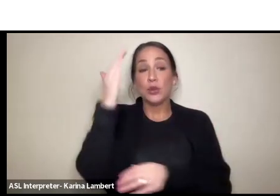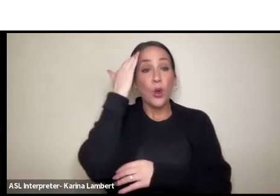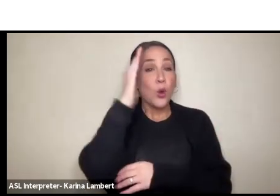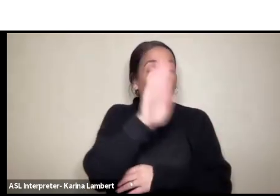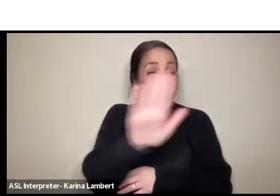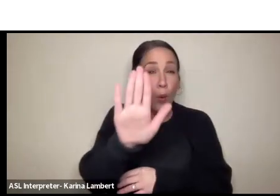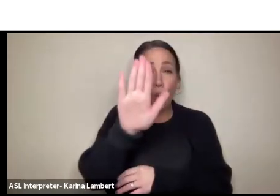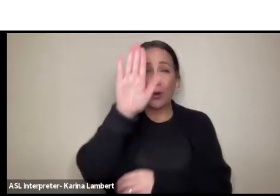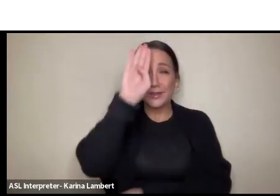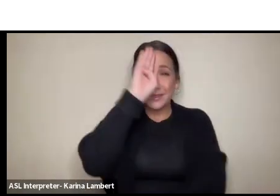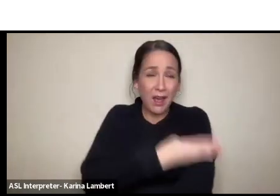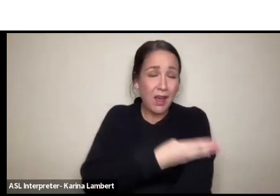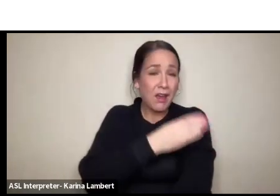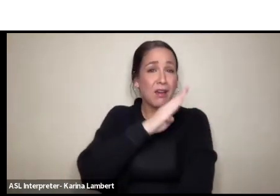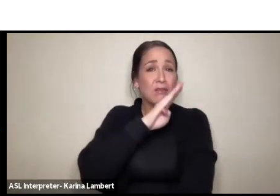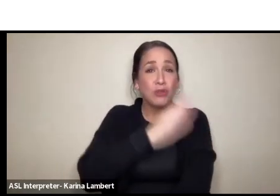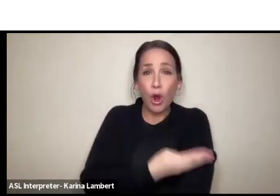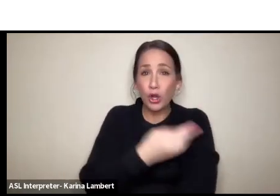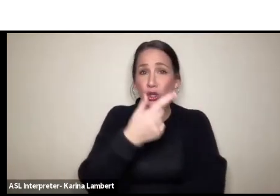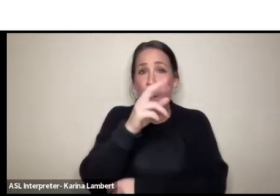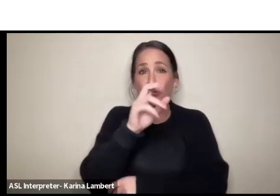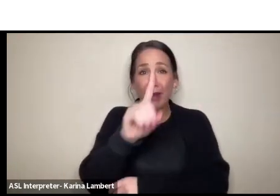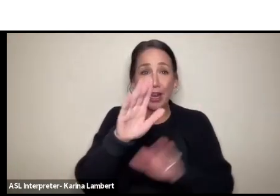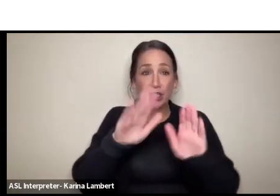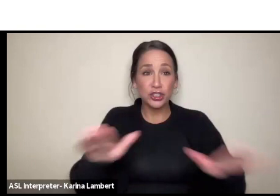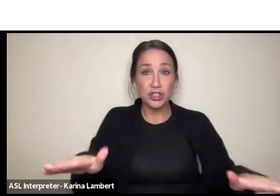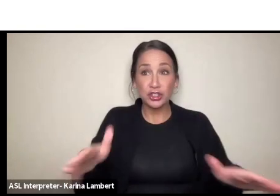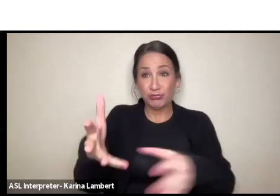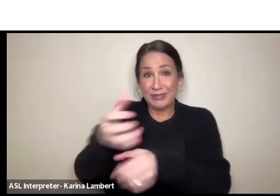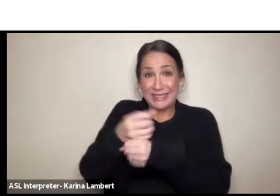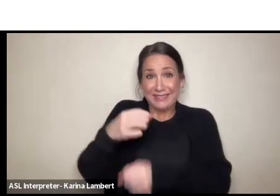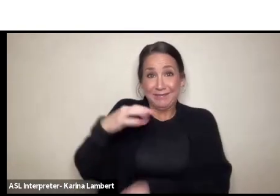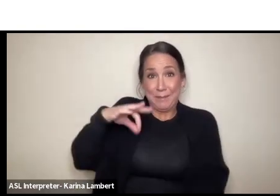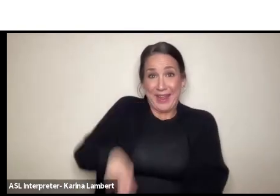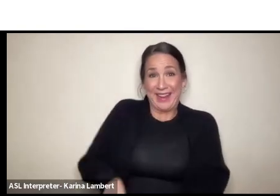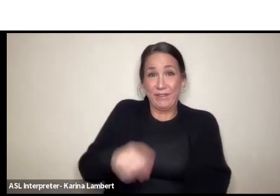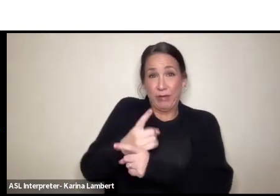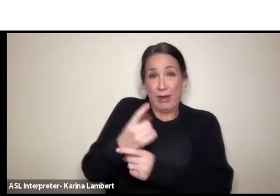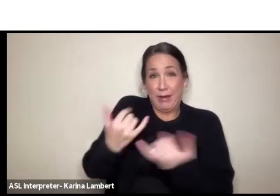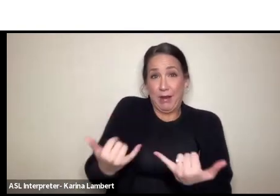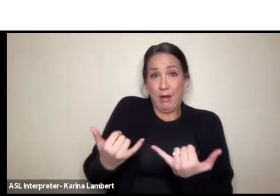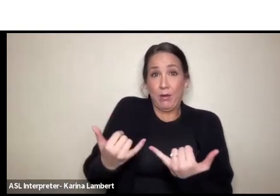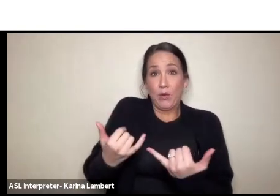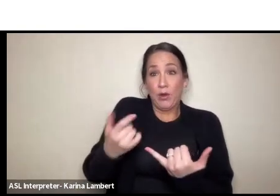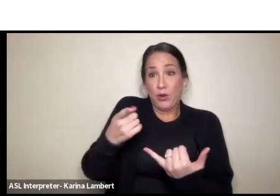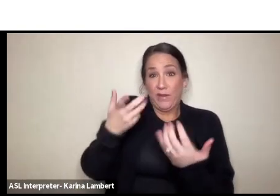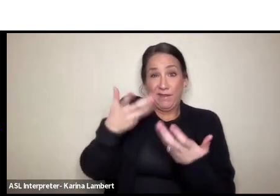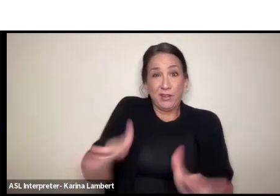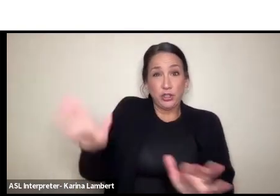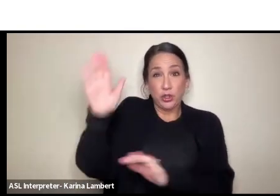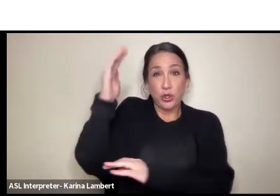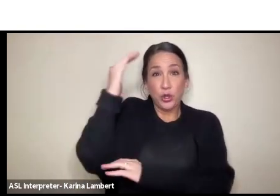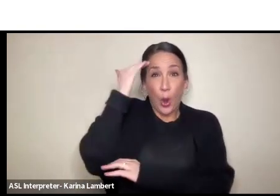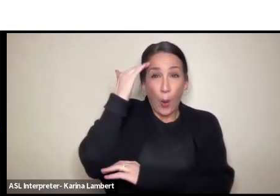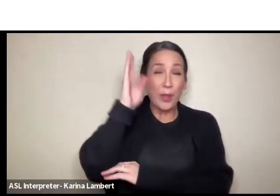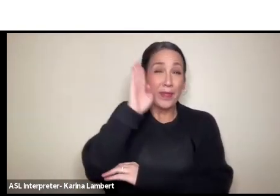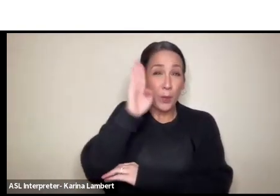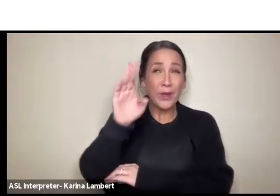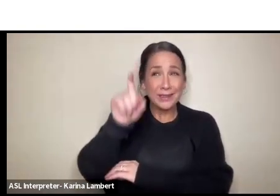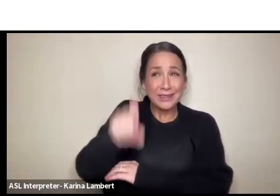or grandchild receives benefits right now or you know that they're going to need them in the